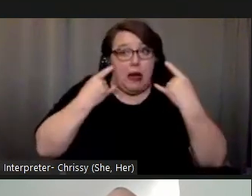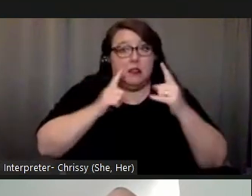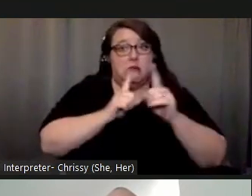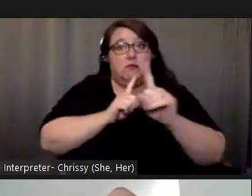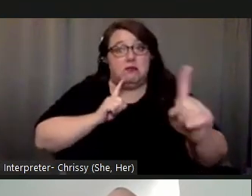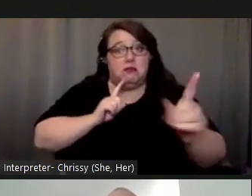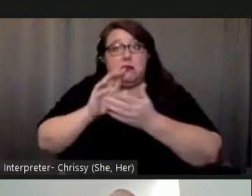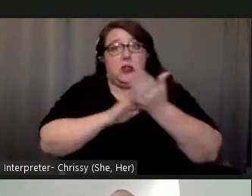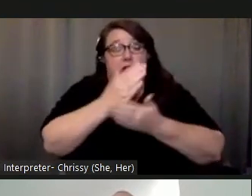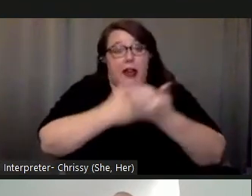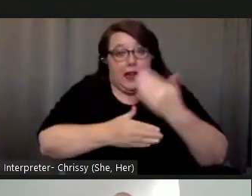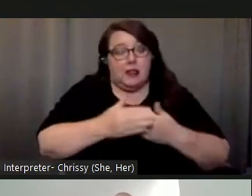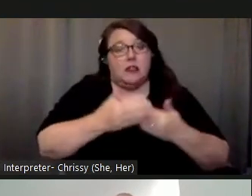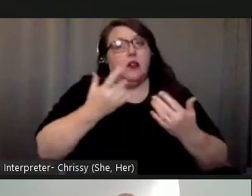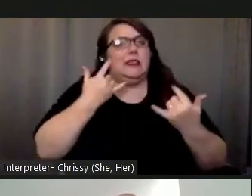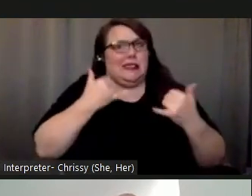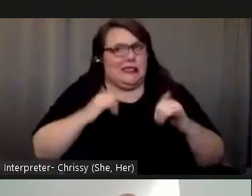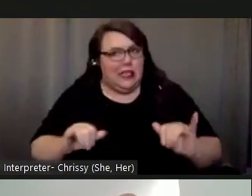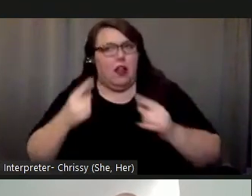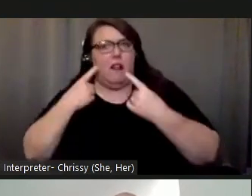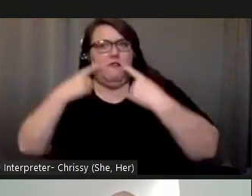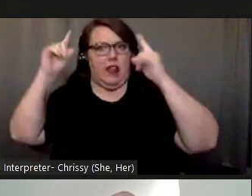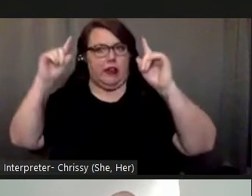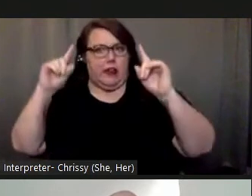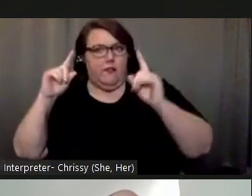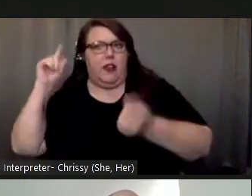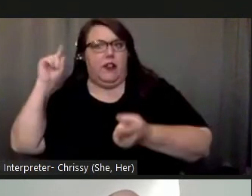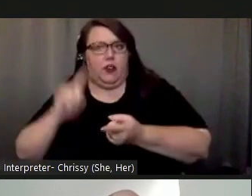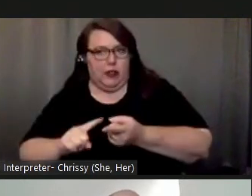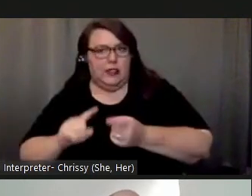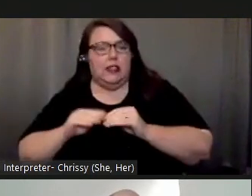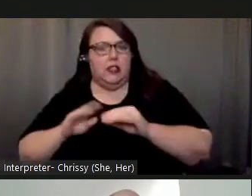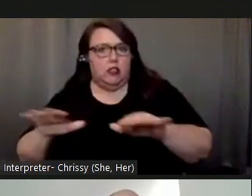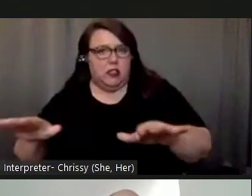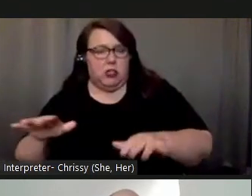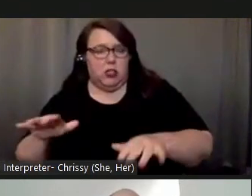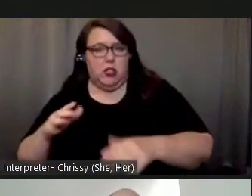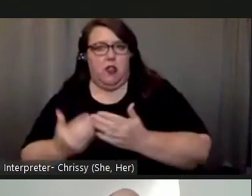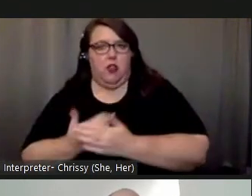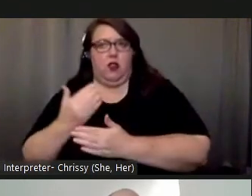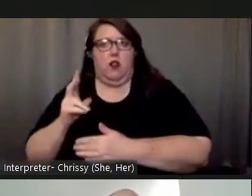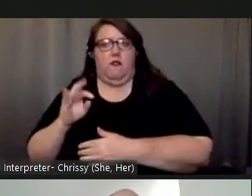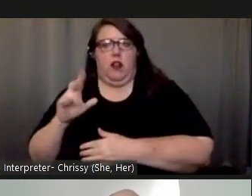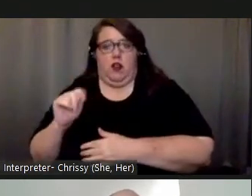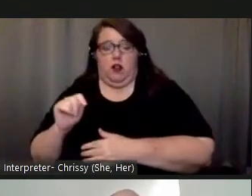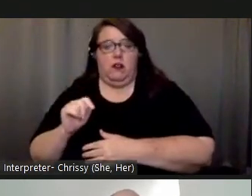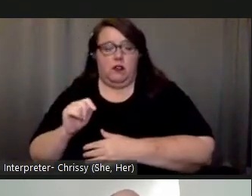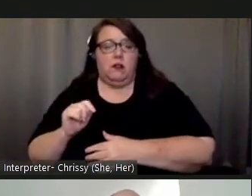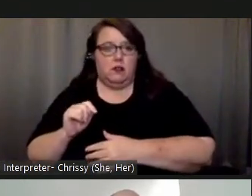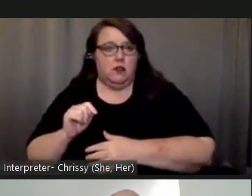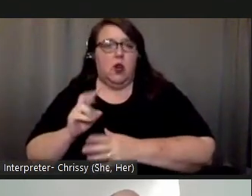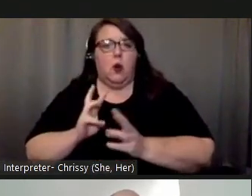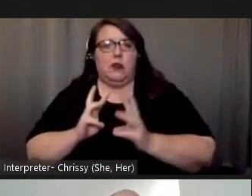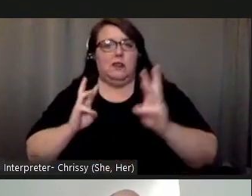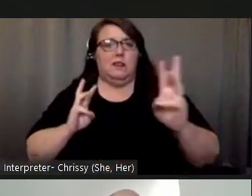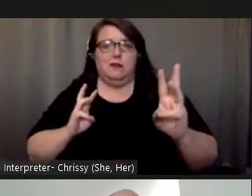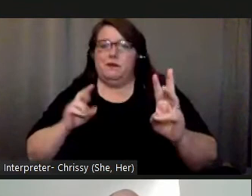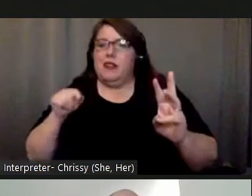at decreasing transmission of the variants. So maintaining at least 6 feet of distance. We don't think this